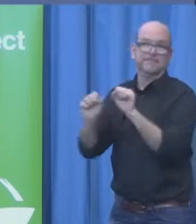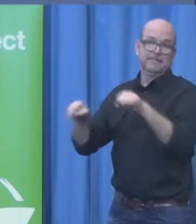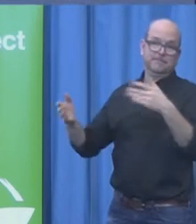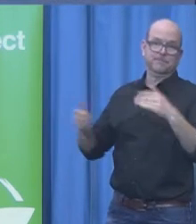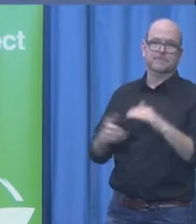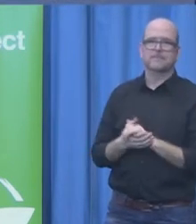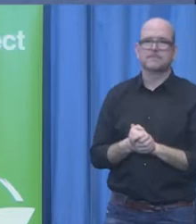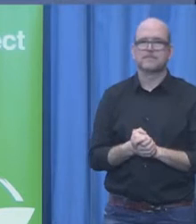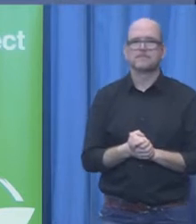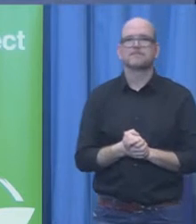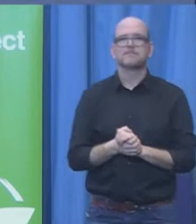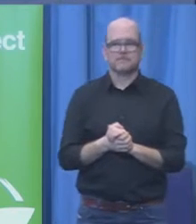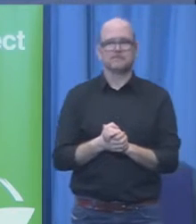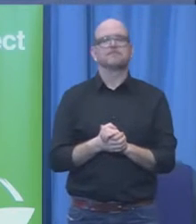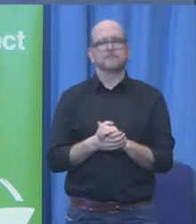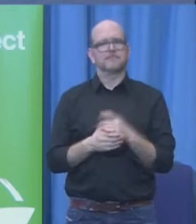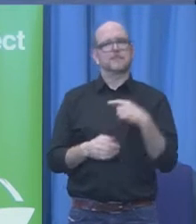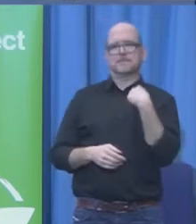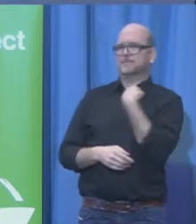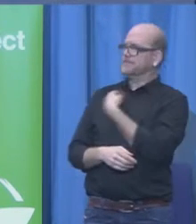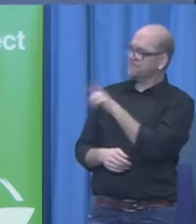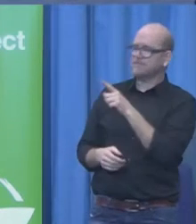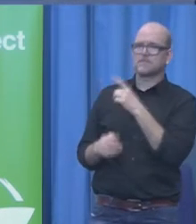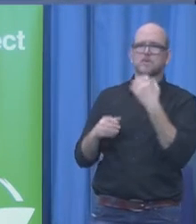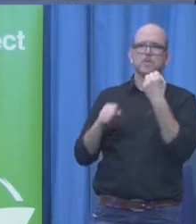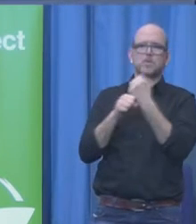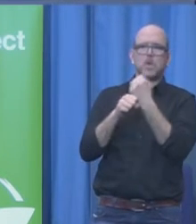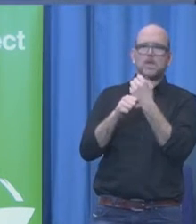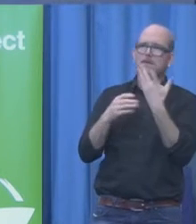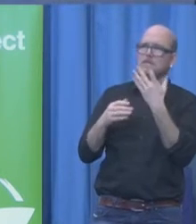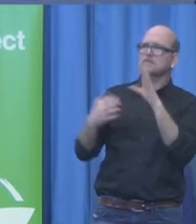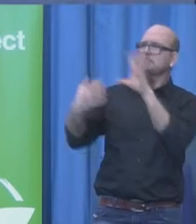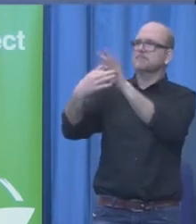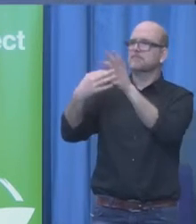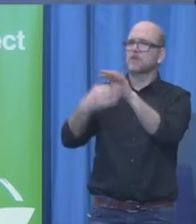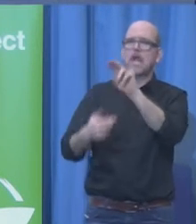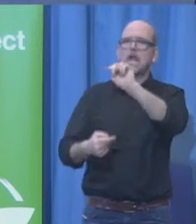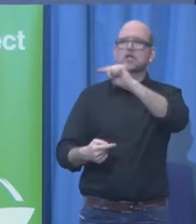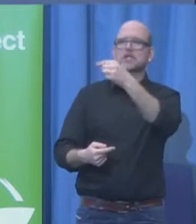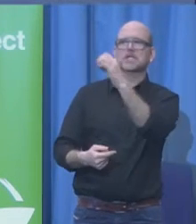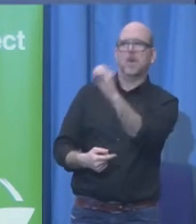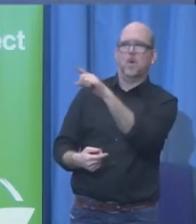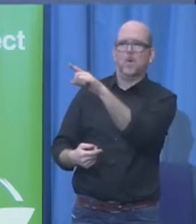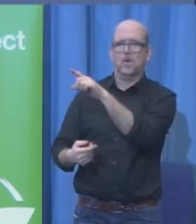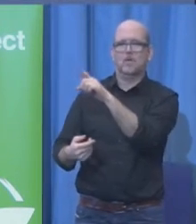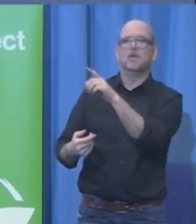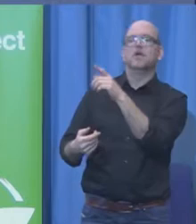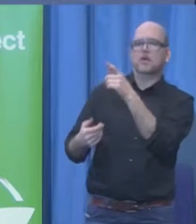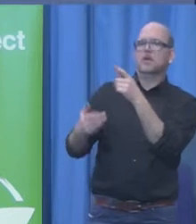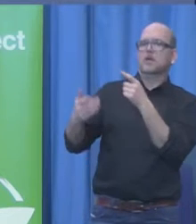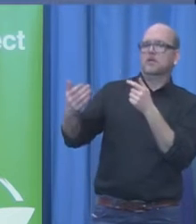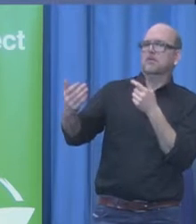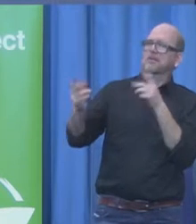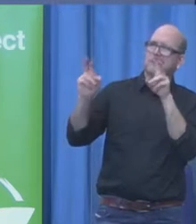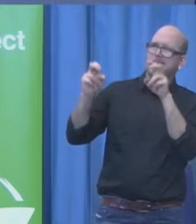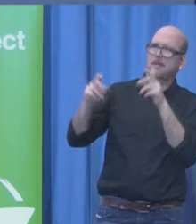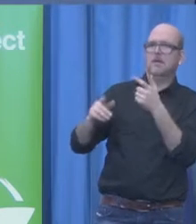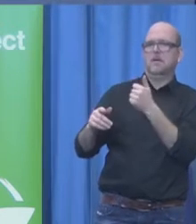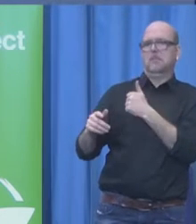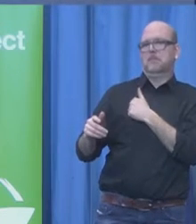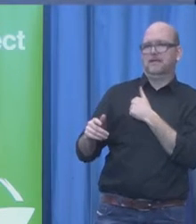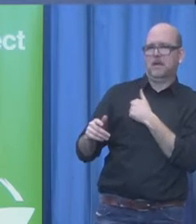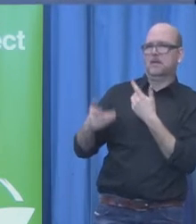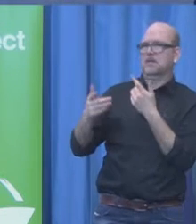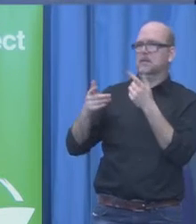support them in participating at European level in the policy discussions, but also their members are national. And